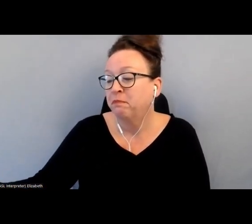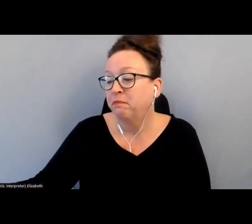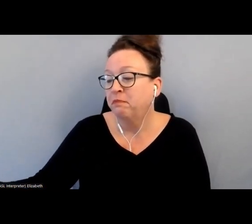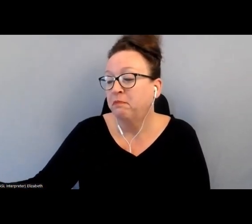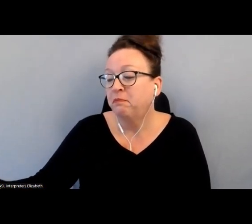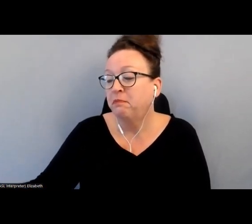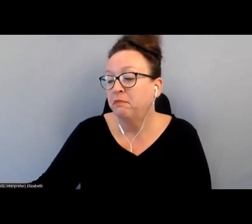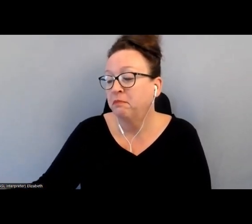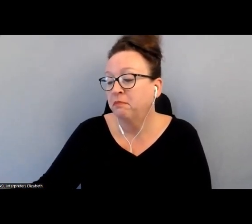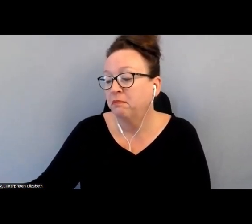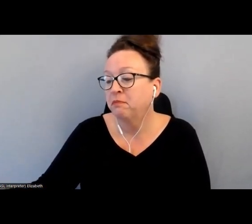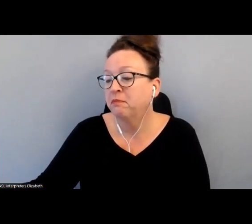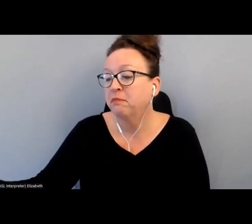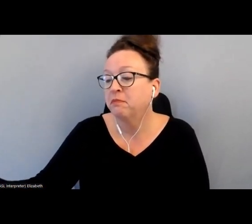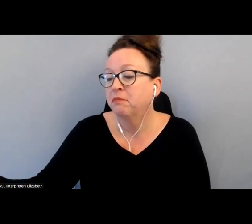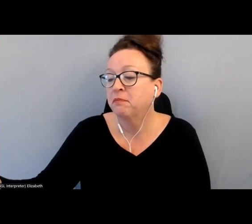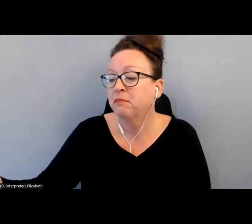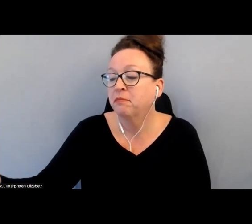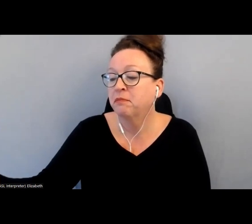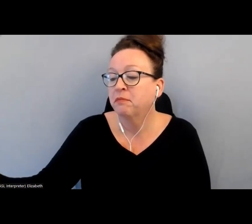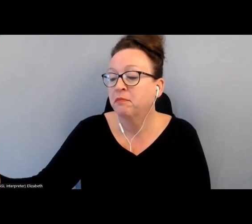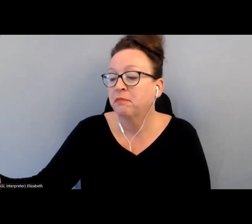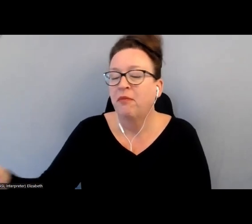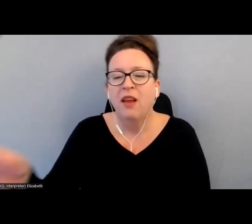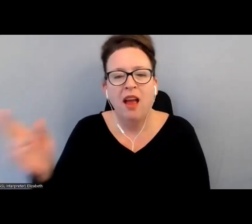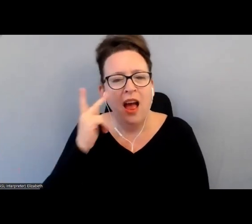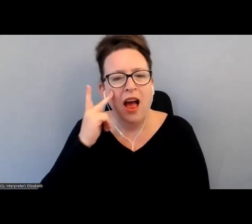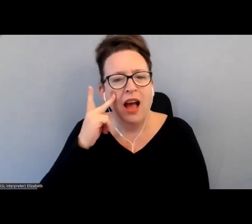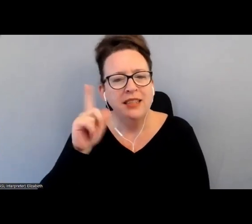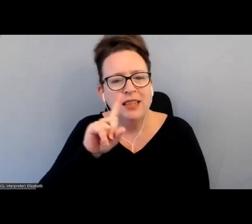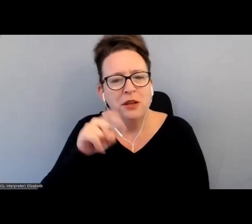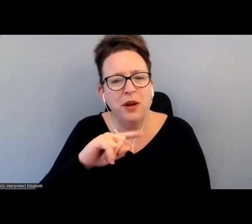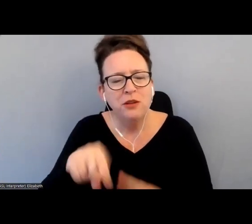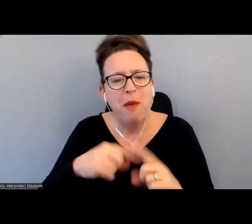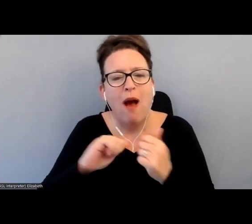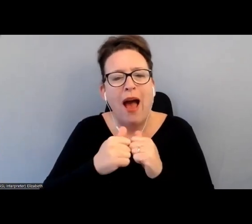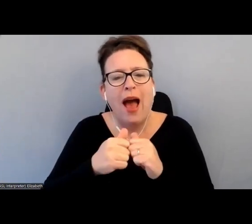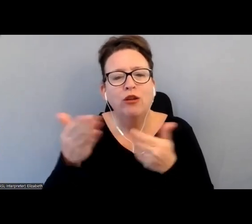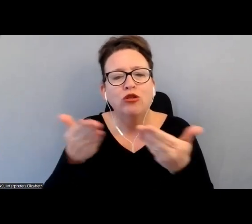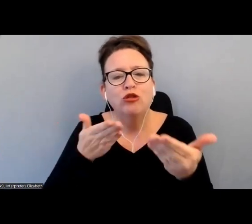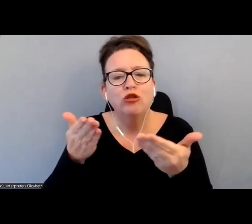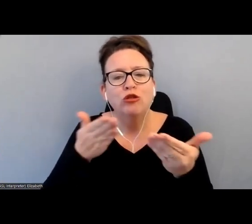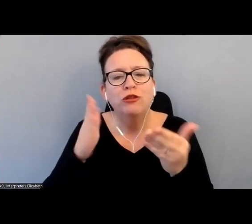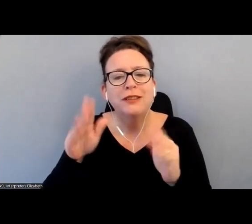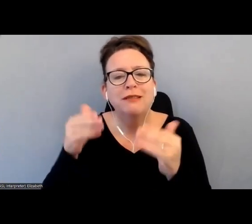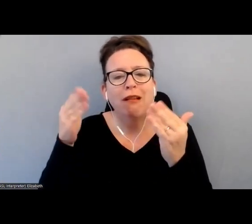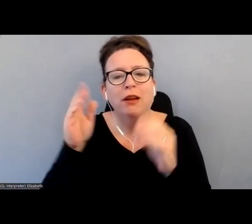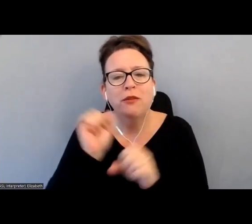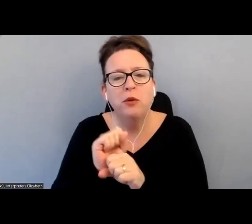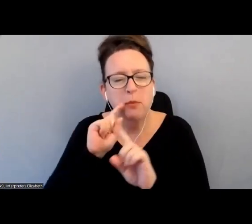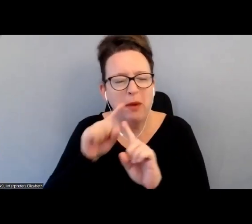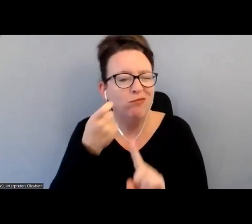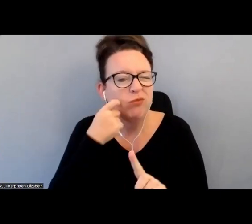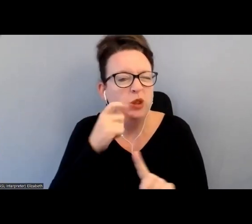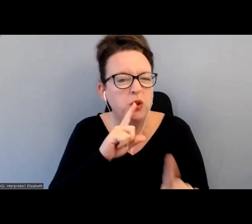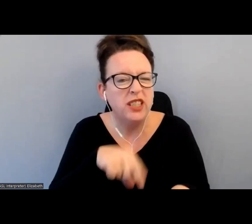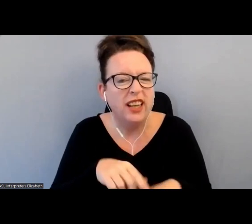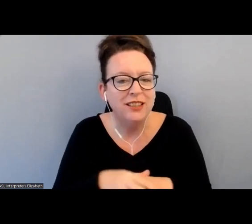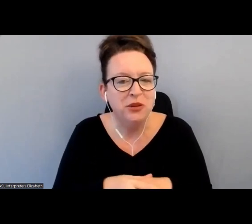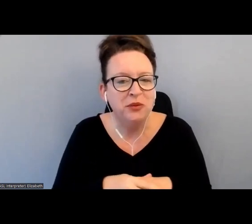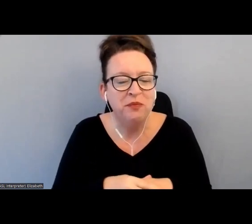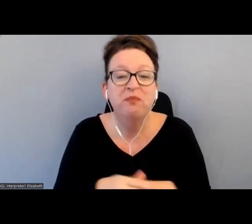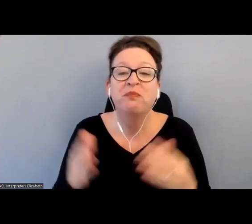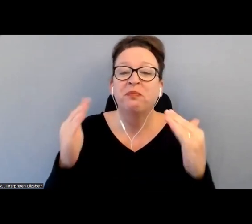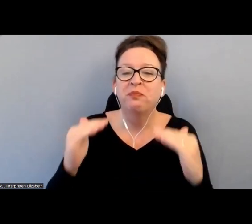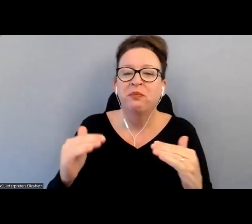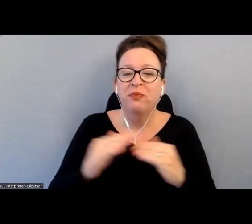would service delivery look, but it sounds like you just answered that, I think. I think so. Yeah. So a